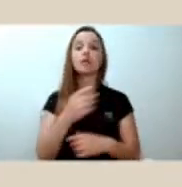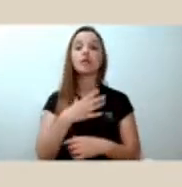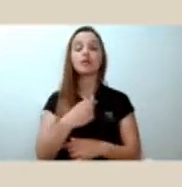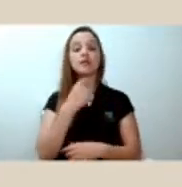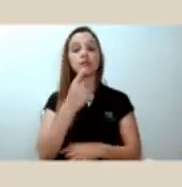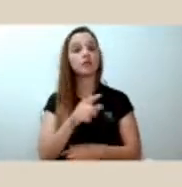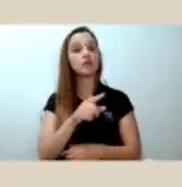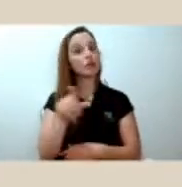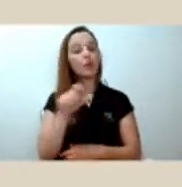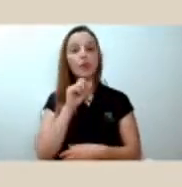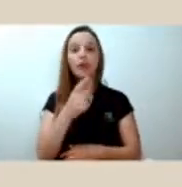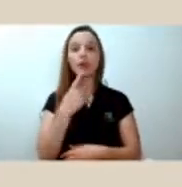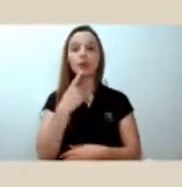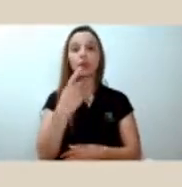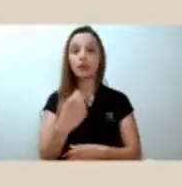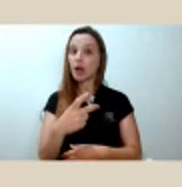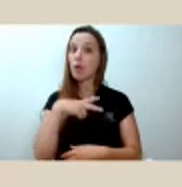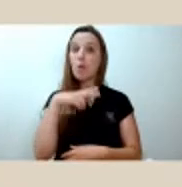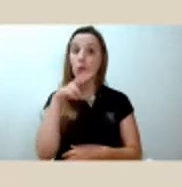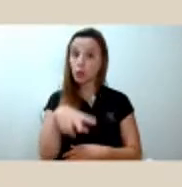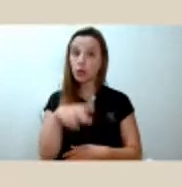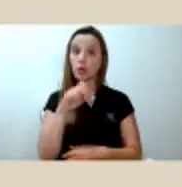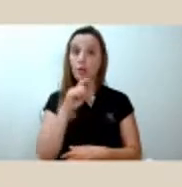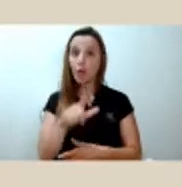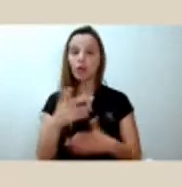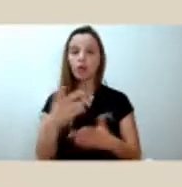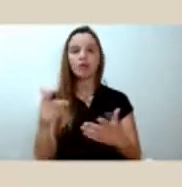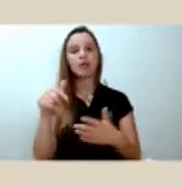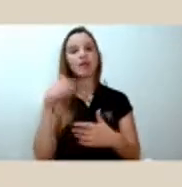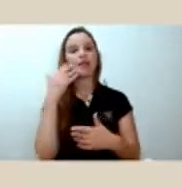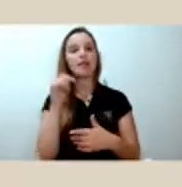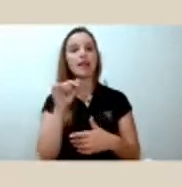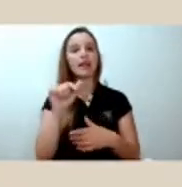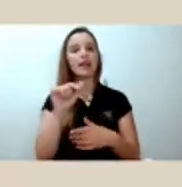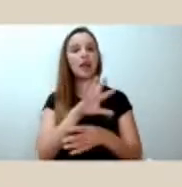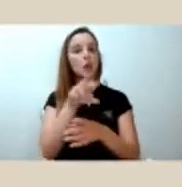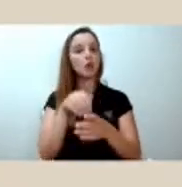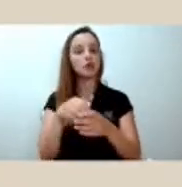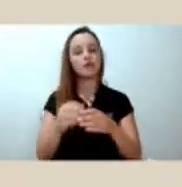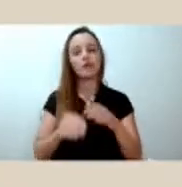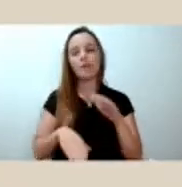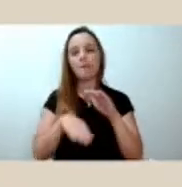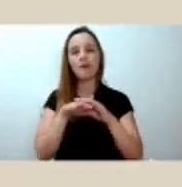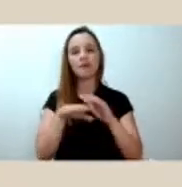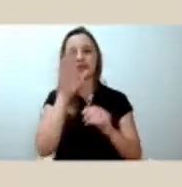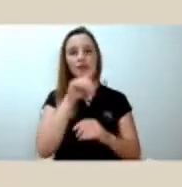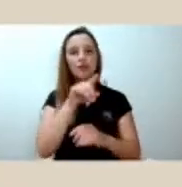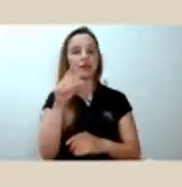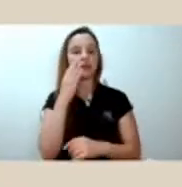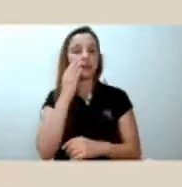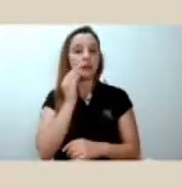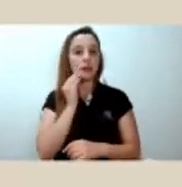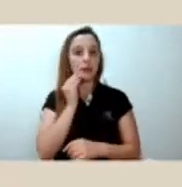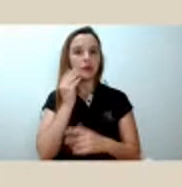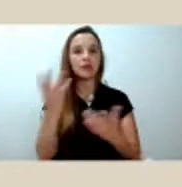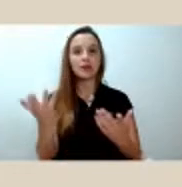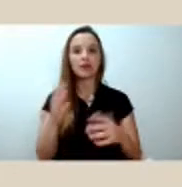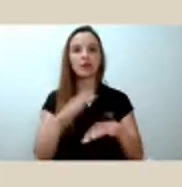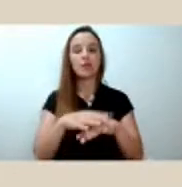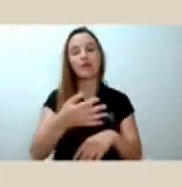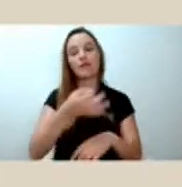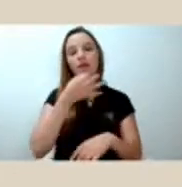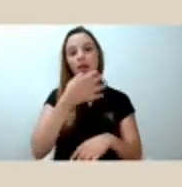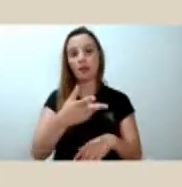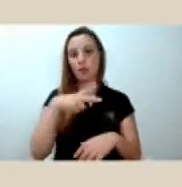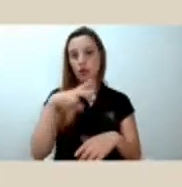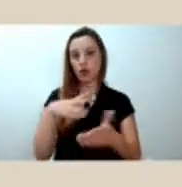ask your questions in Portuguese. You know, we're trying to make this as inclusive as possible. So if you're shy because you're speaking in Portuguese, please don't be shy.